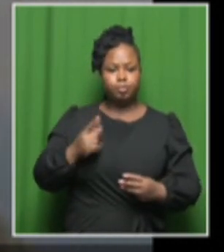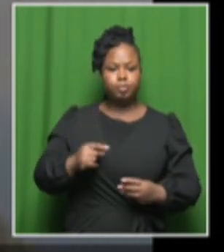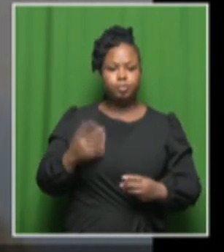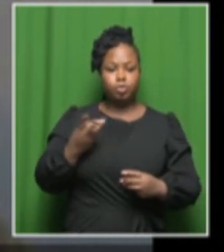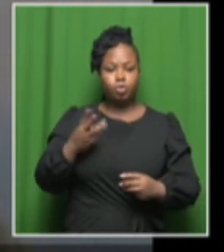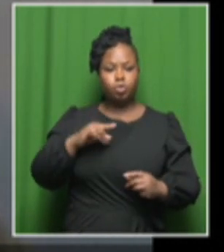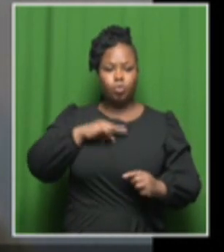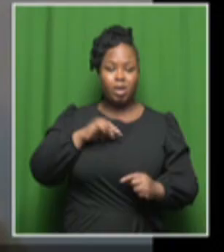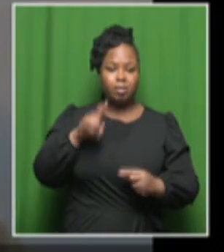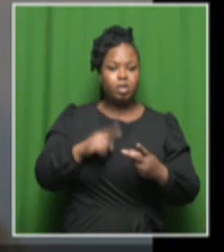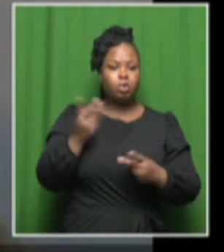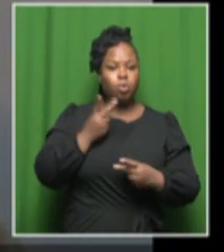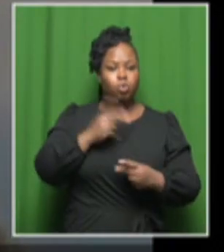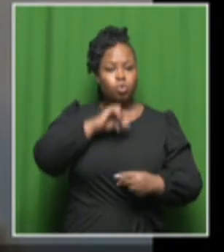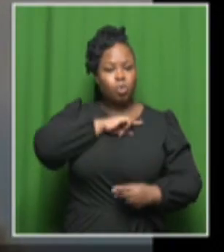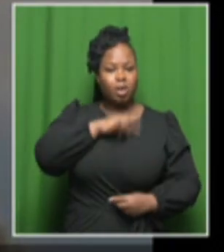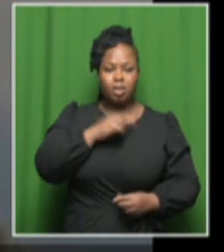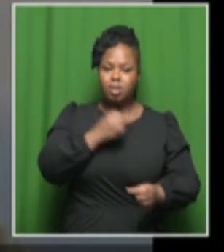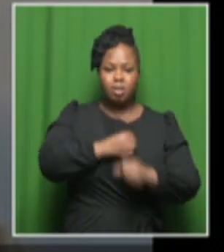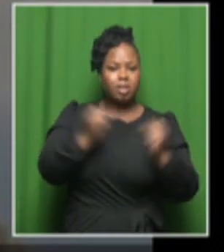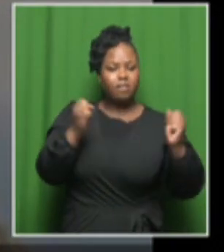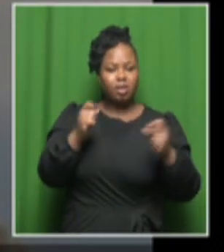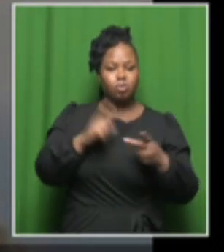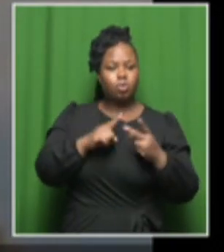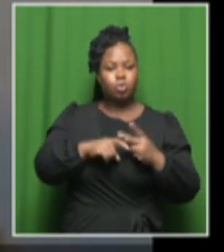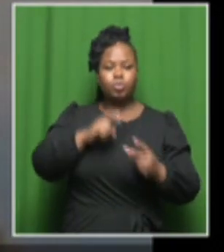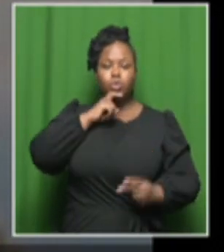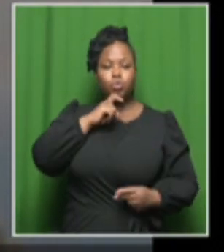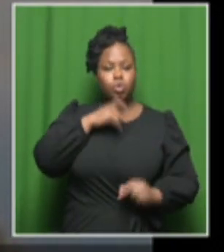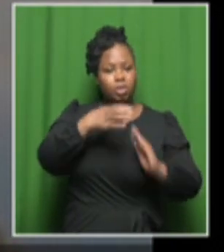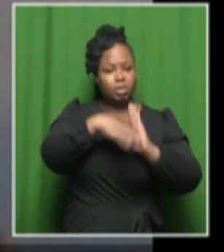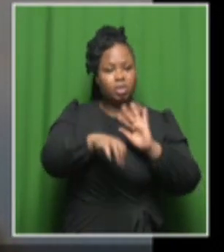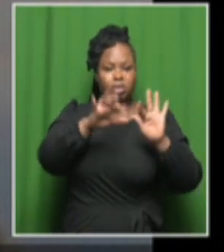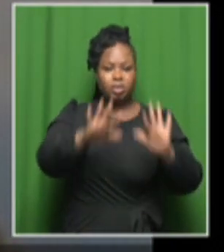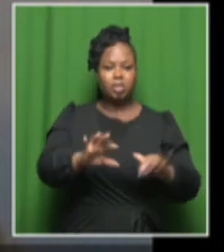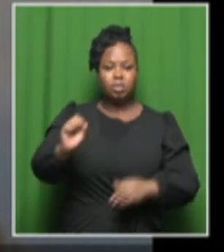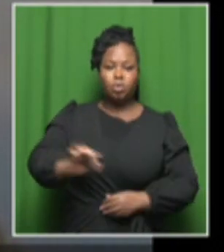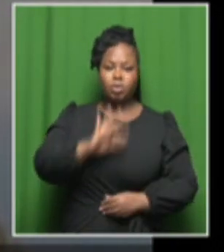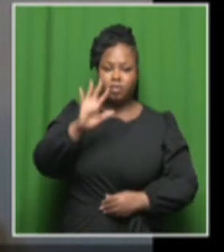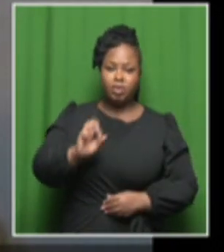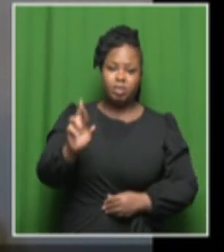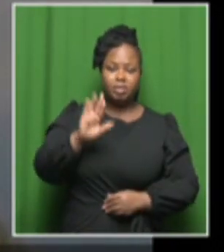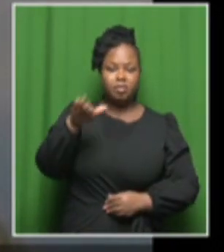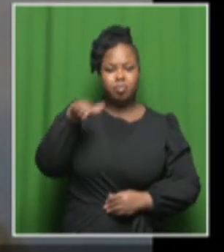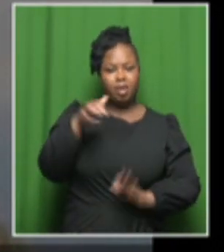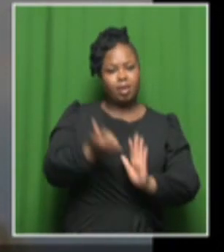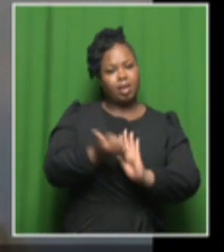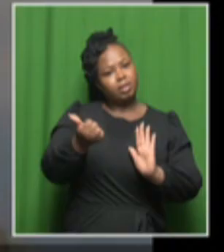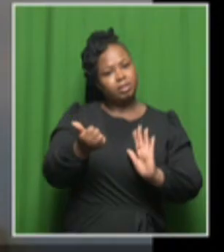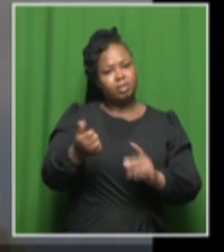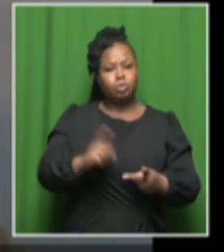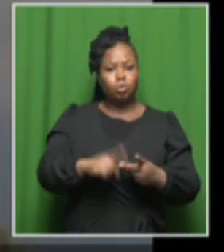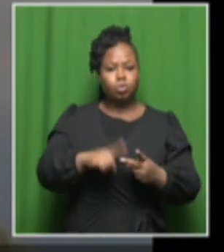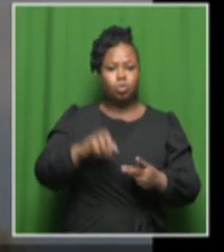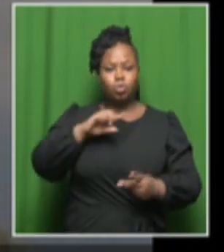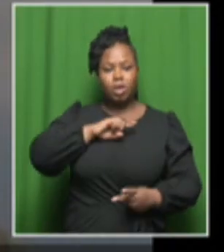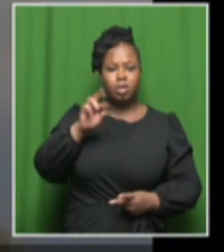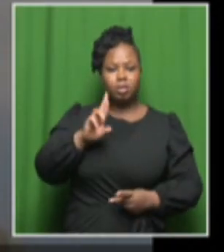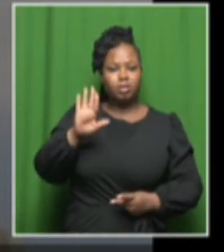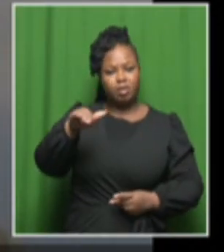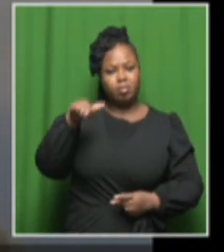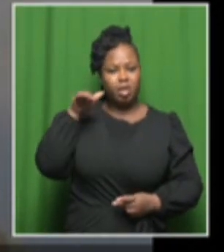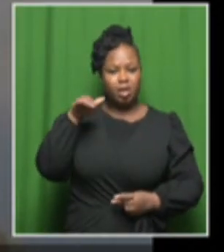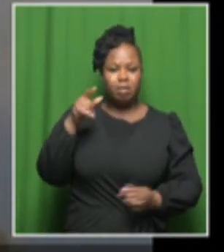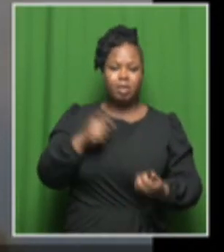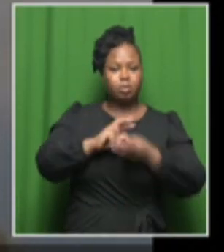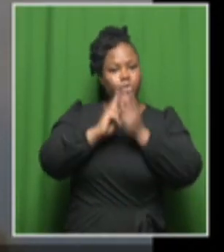He also never utilized Section 10 of the South African Reserve Bank Act, which allows the Reserve Bank to loan money